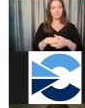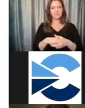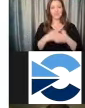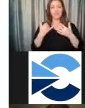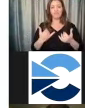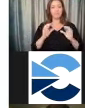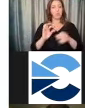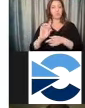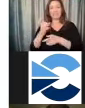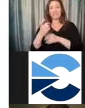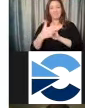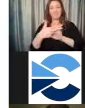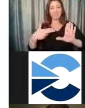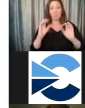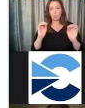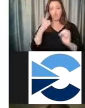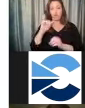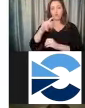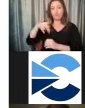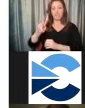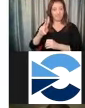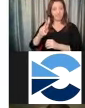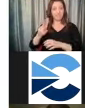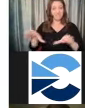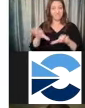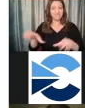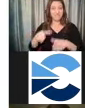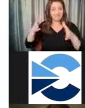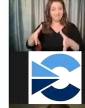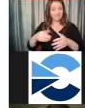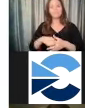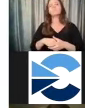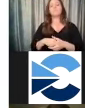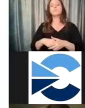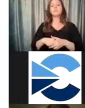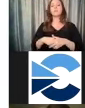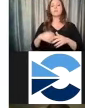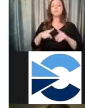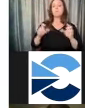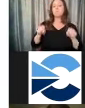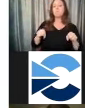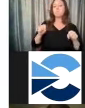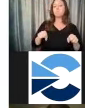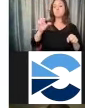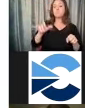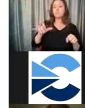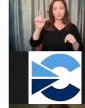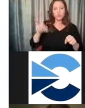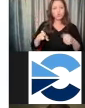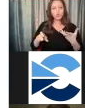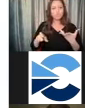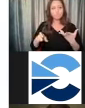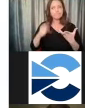no diagnosis for IPV perpetration, but that is something that should be of